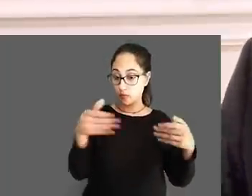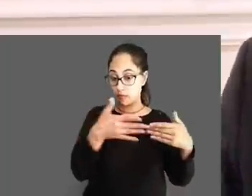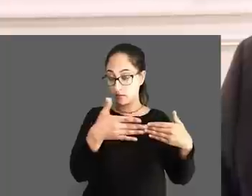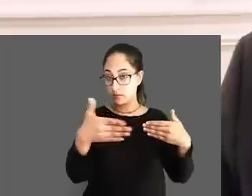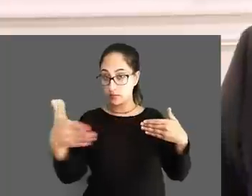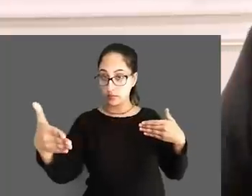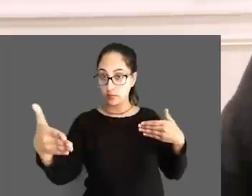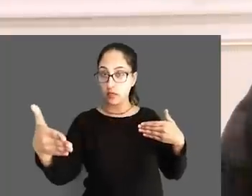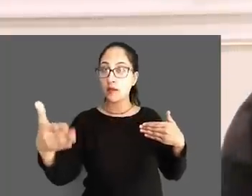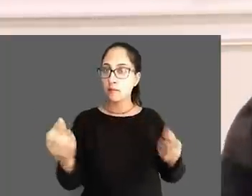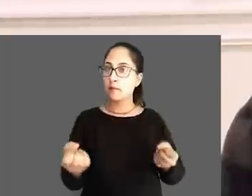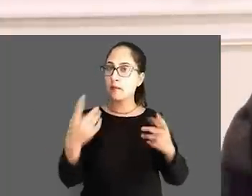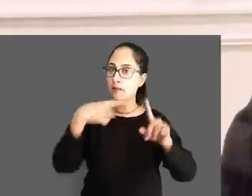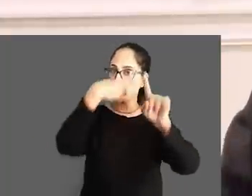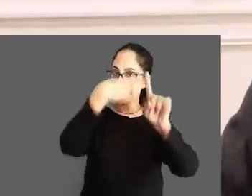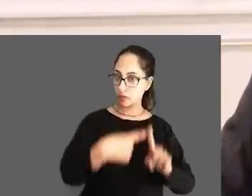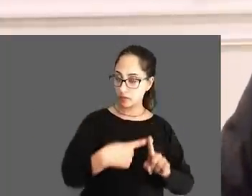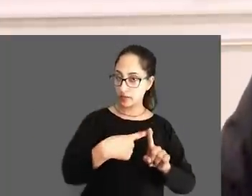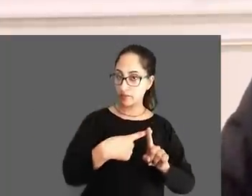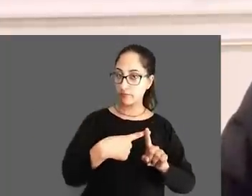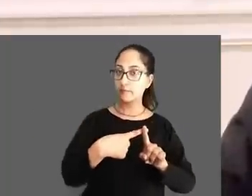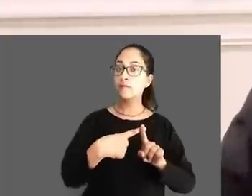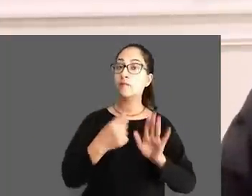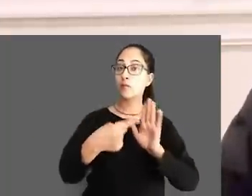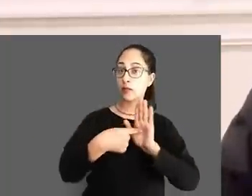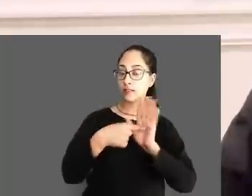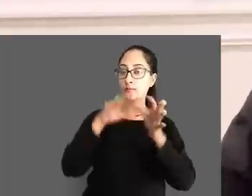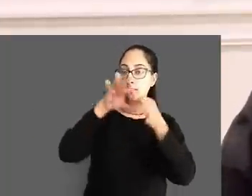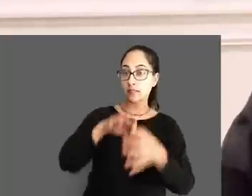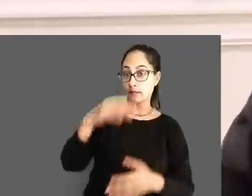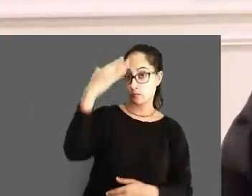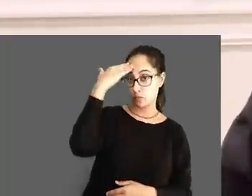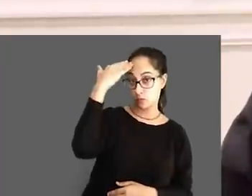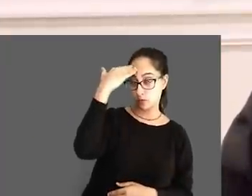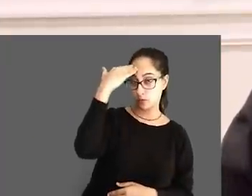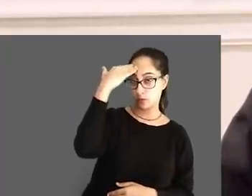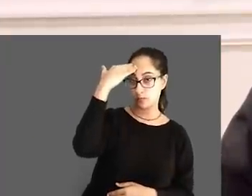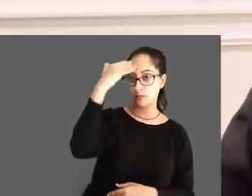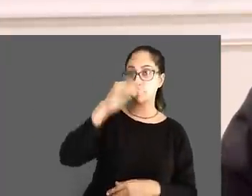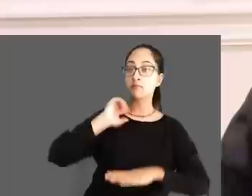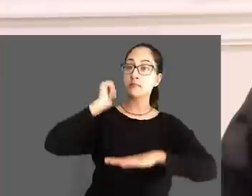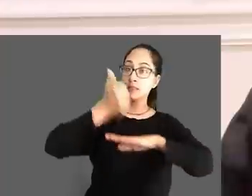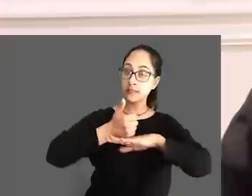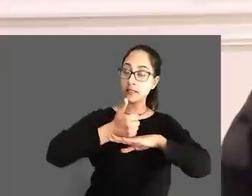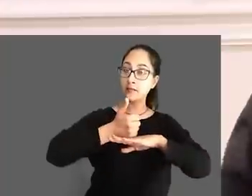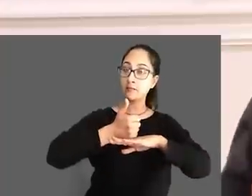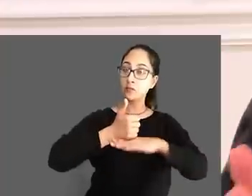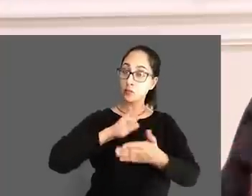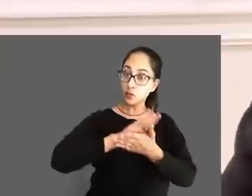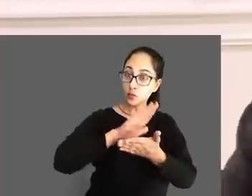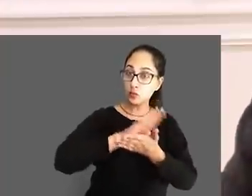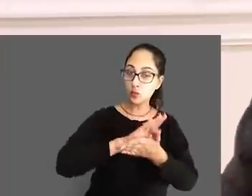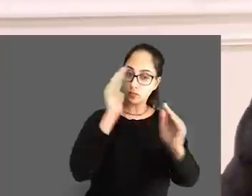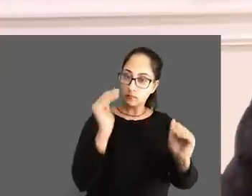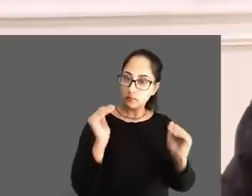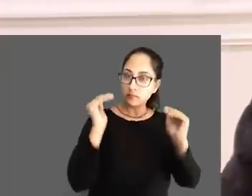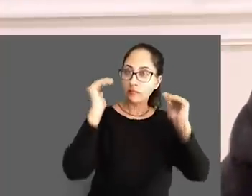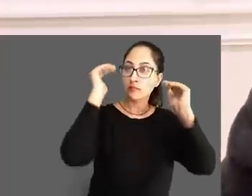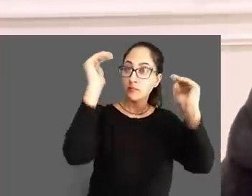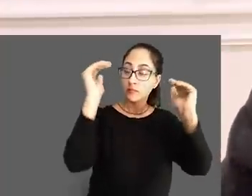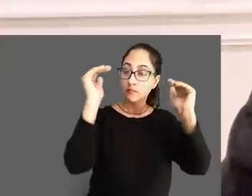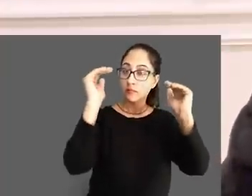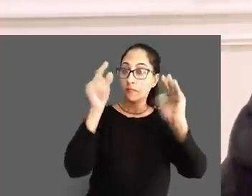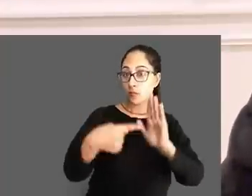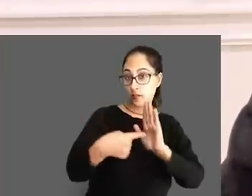city Al-Kahira, which today is known as Cairo. And after this period in